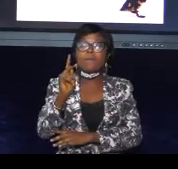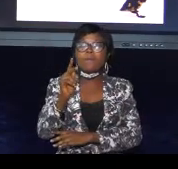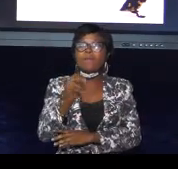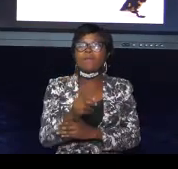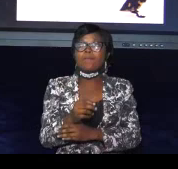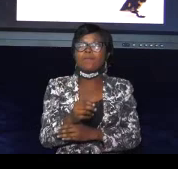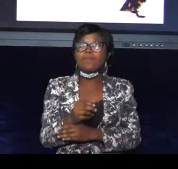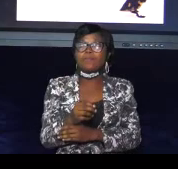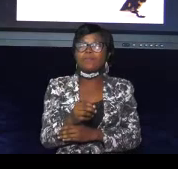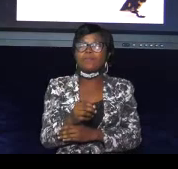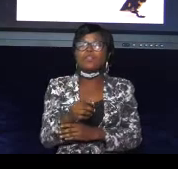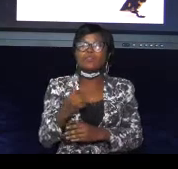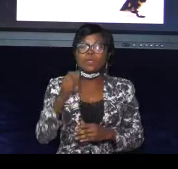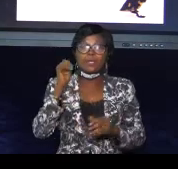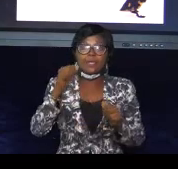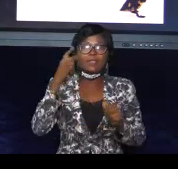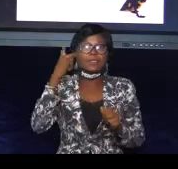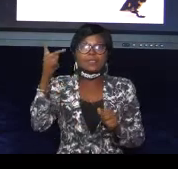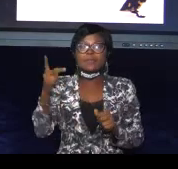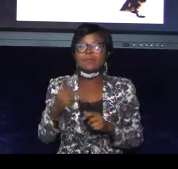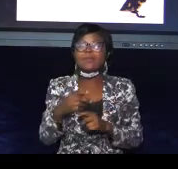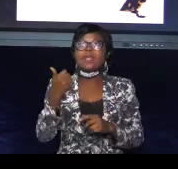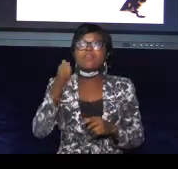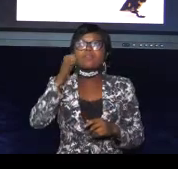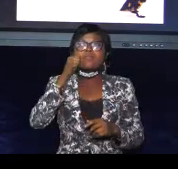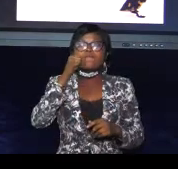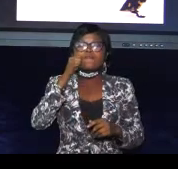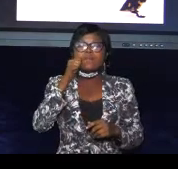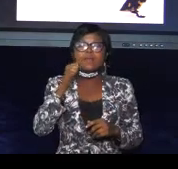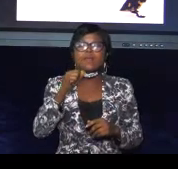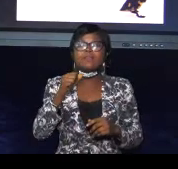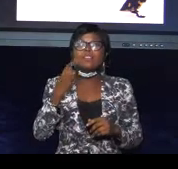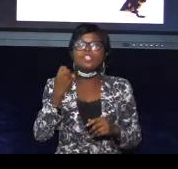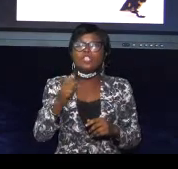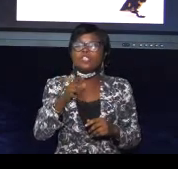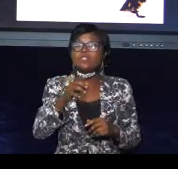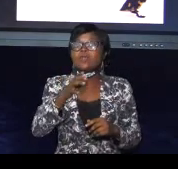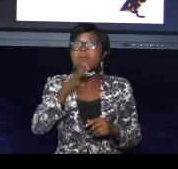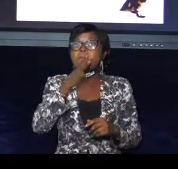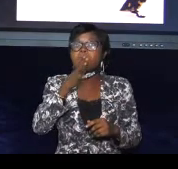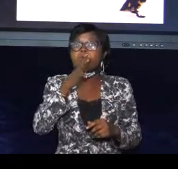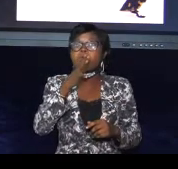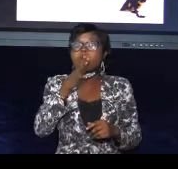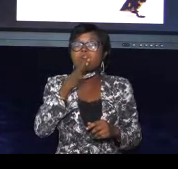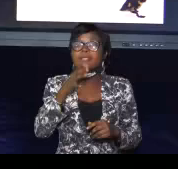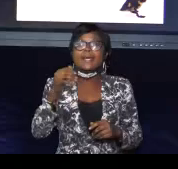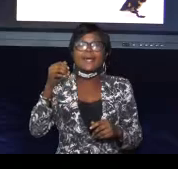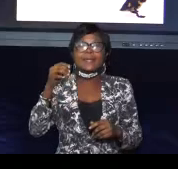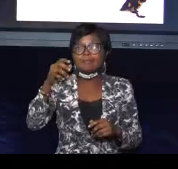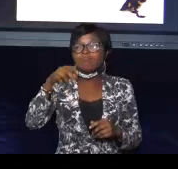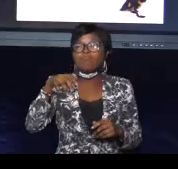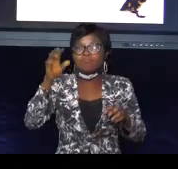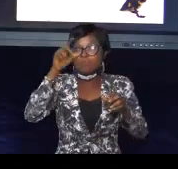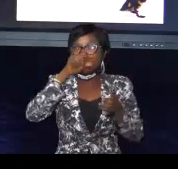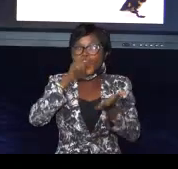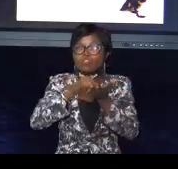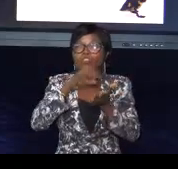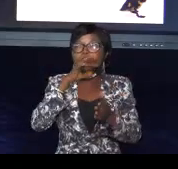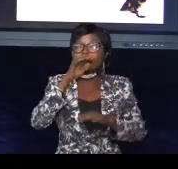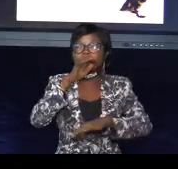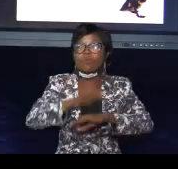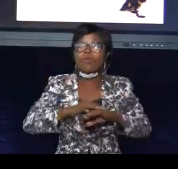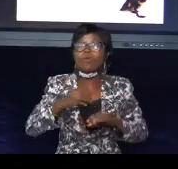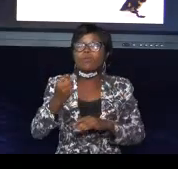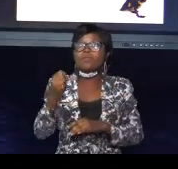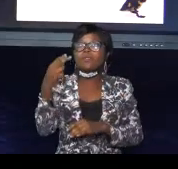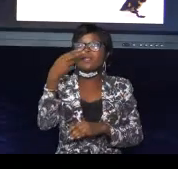The cock. You can see the cock. The female, that is the mother chicken or the mother hen, is called